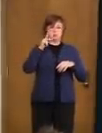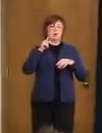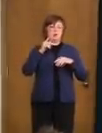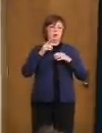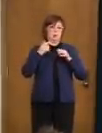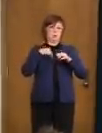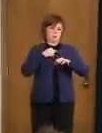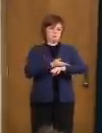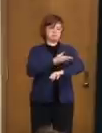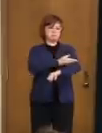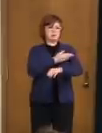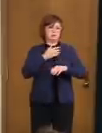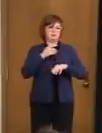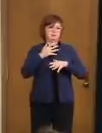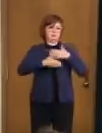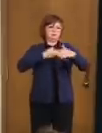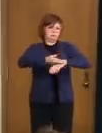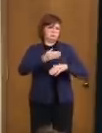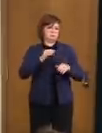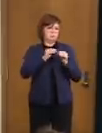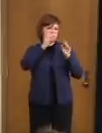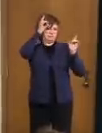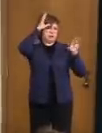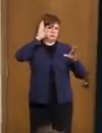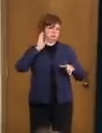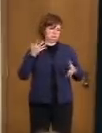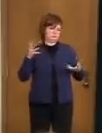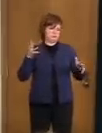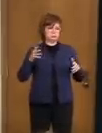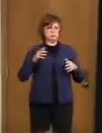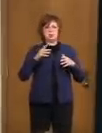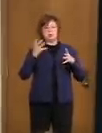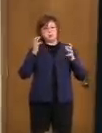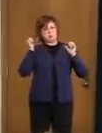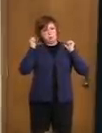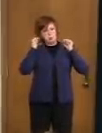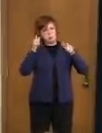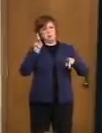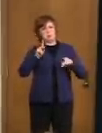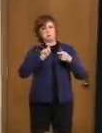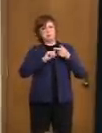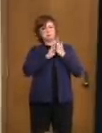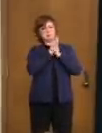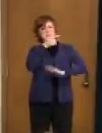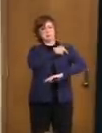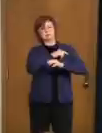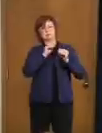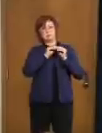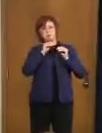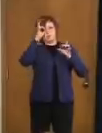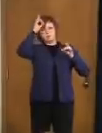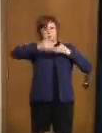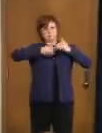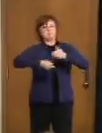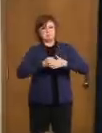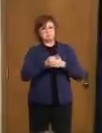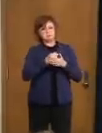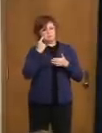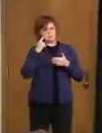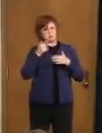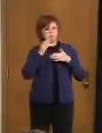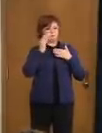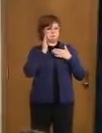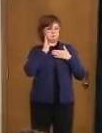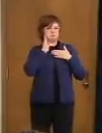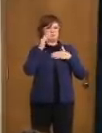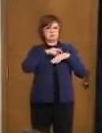our healthcare workers to get more Saskatchewan residents vaccinated more quickly in the days and weeks ahead. Of course, it's still going to take some time